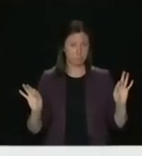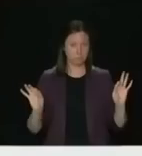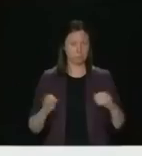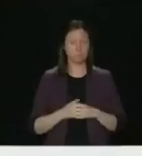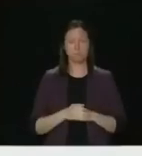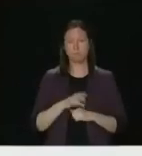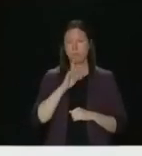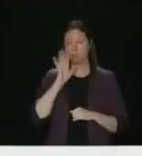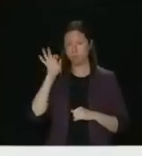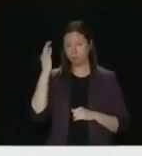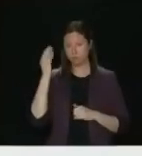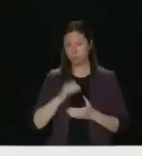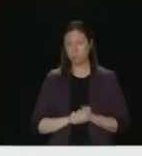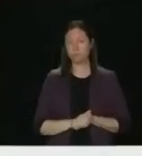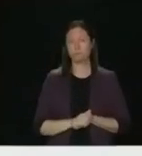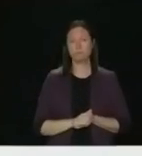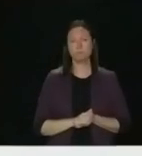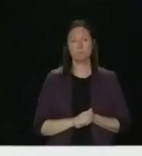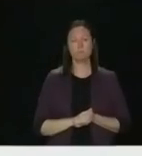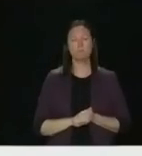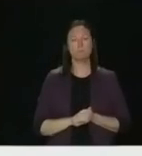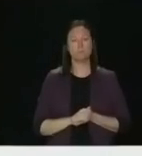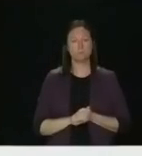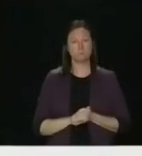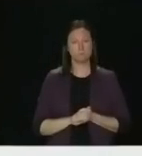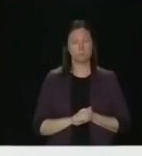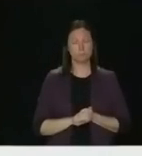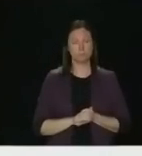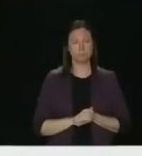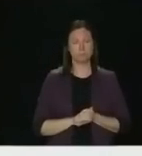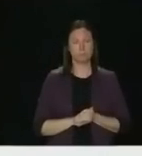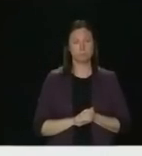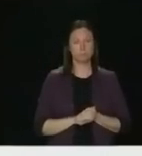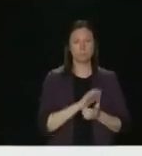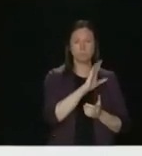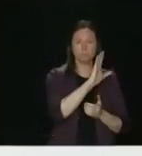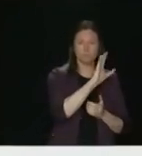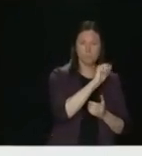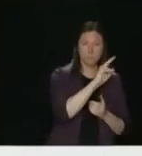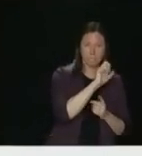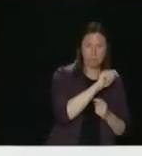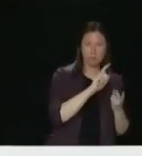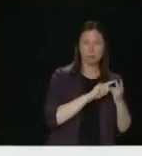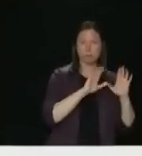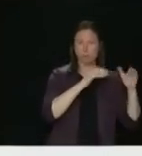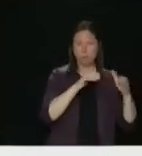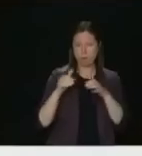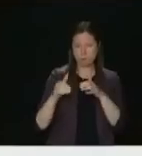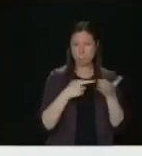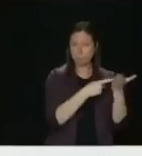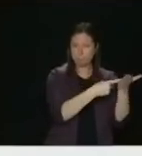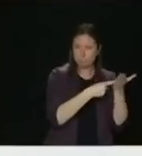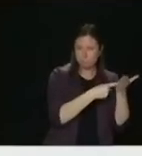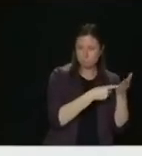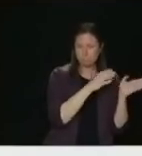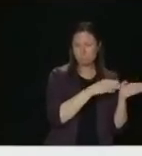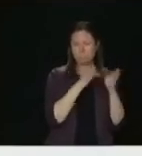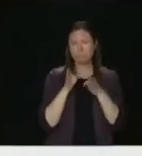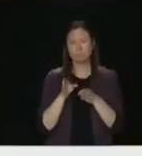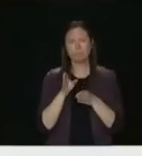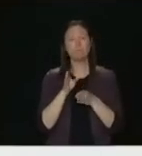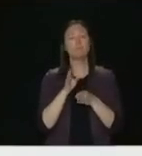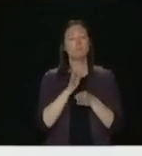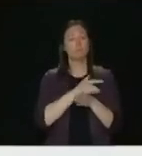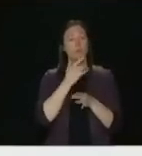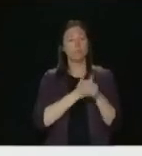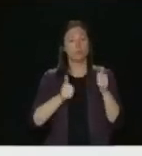Après des discussions avec le Conseil des ministres et le caucus, with Cabinet and Caucus, after consulting the